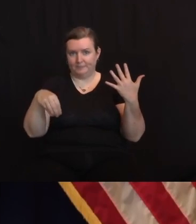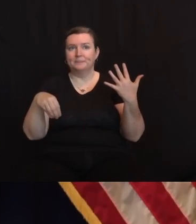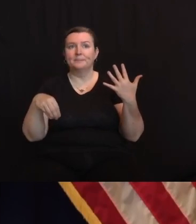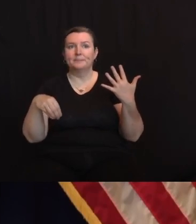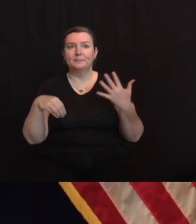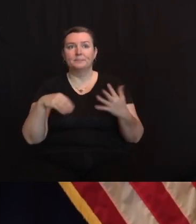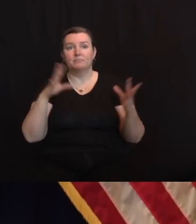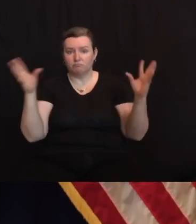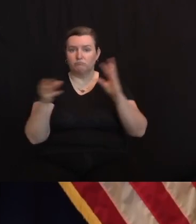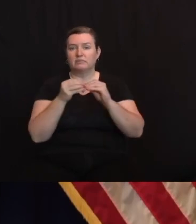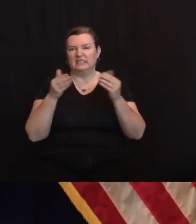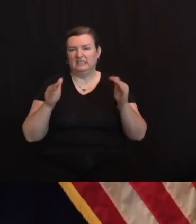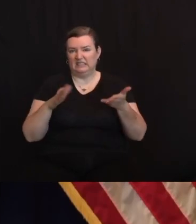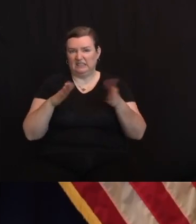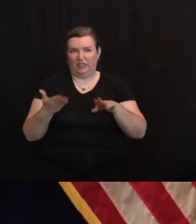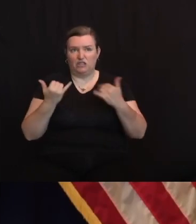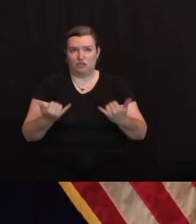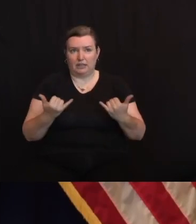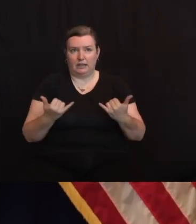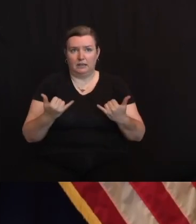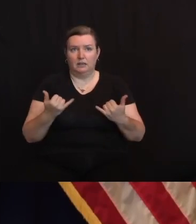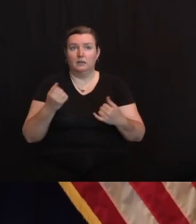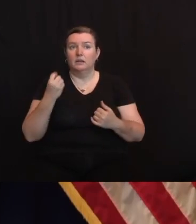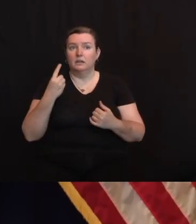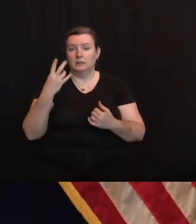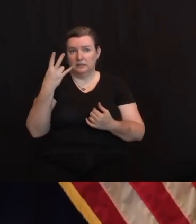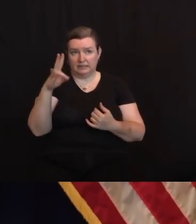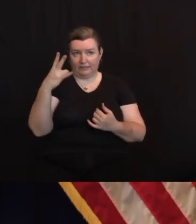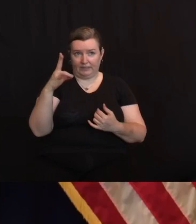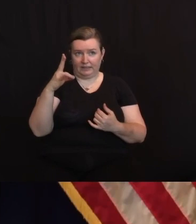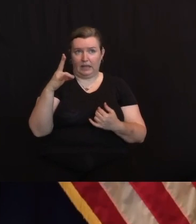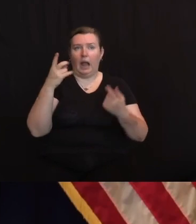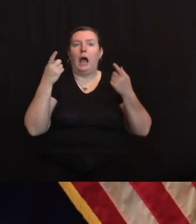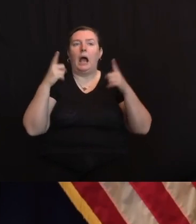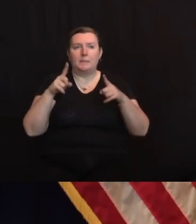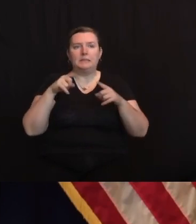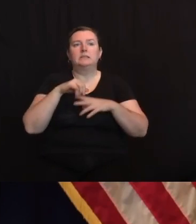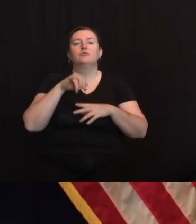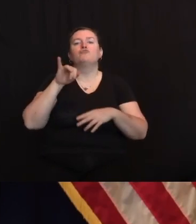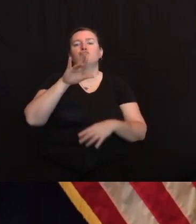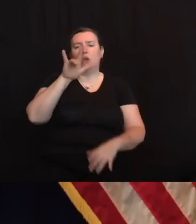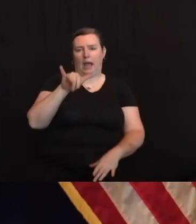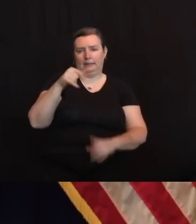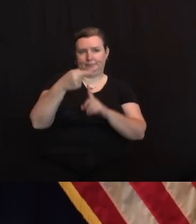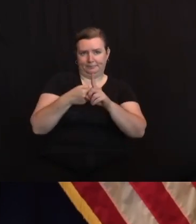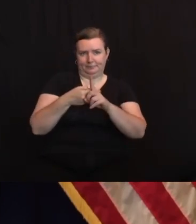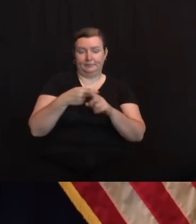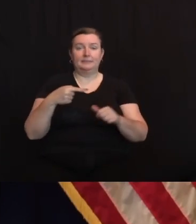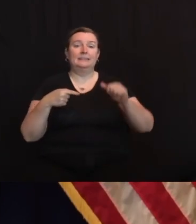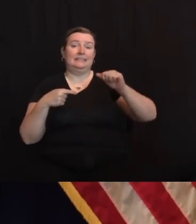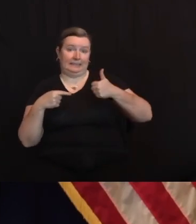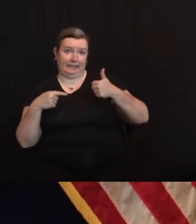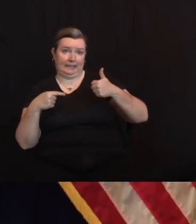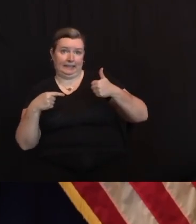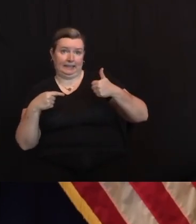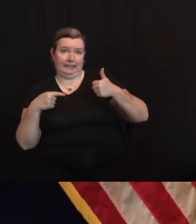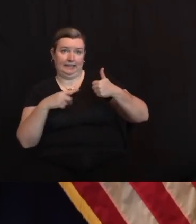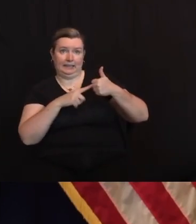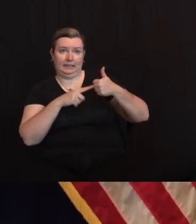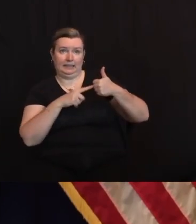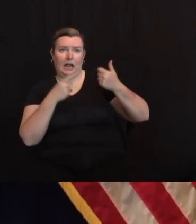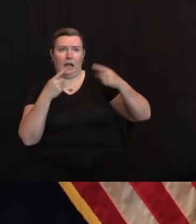today, 17 occurred in the month of July. 10 of the deaths reported occurred